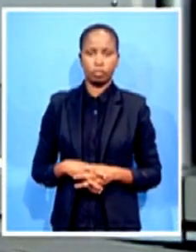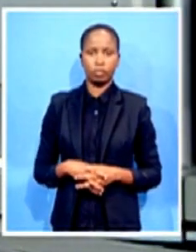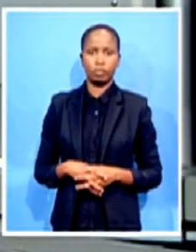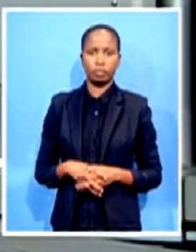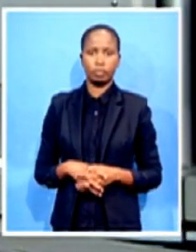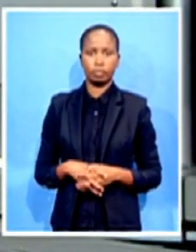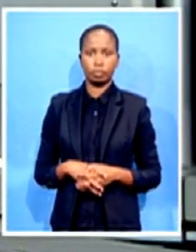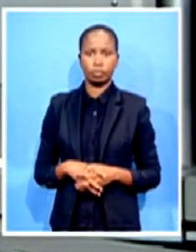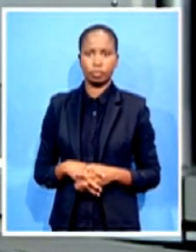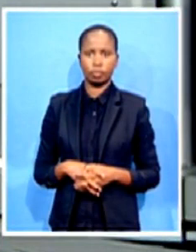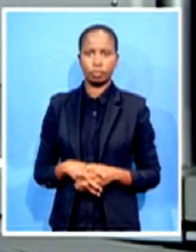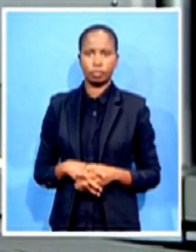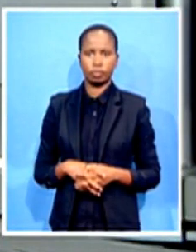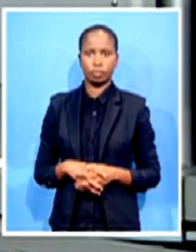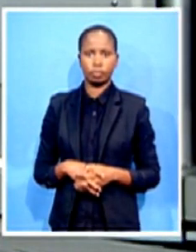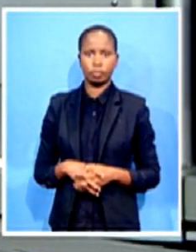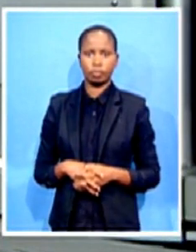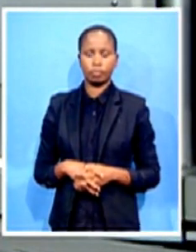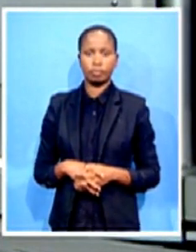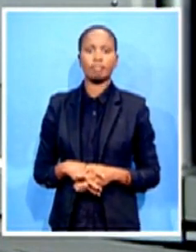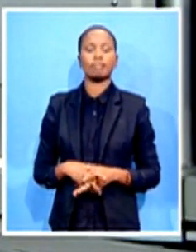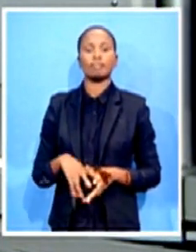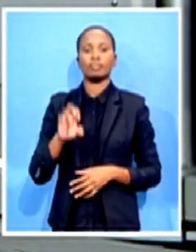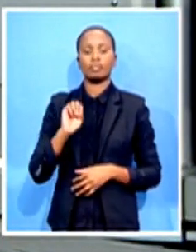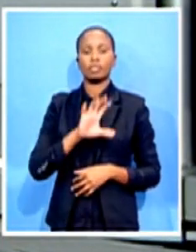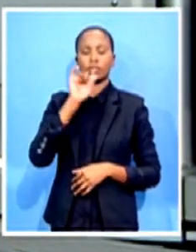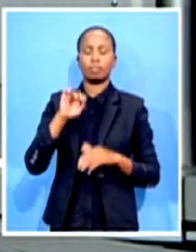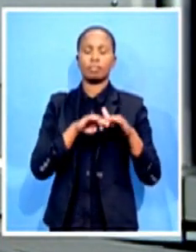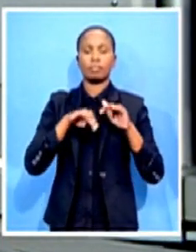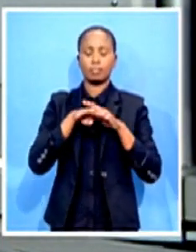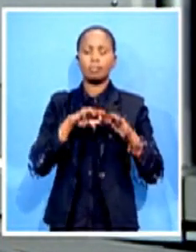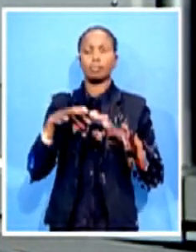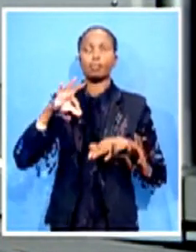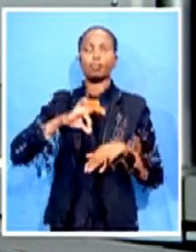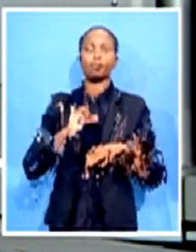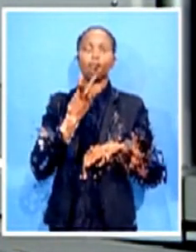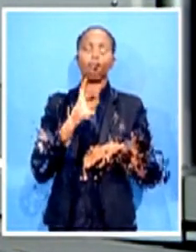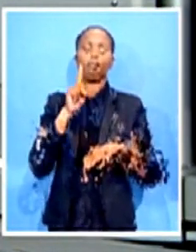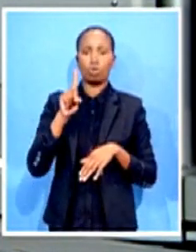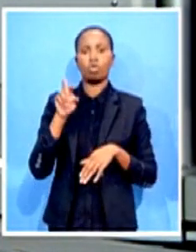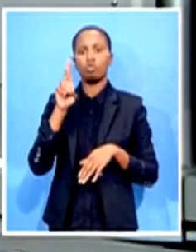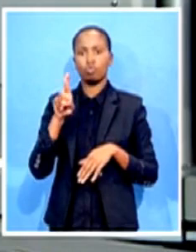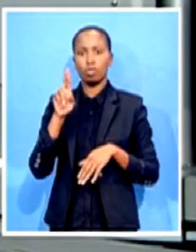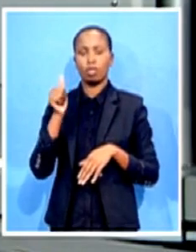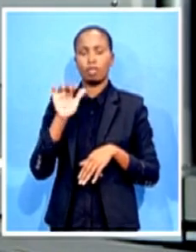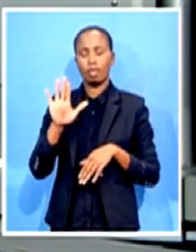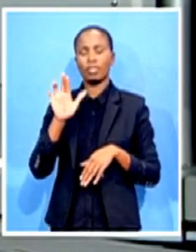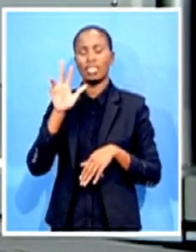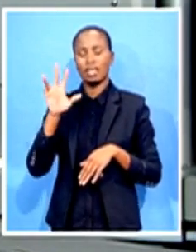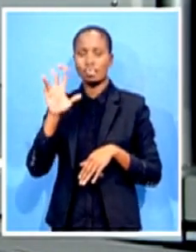South Africa's new minimum wage of 21.69 for each ordinary hour worked has come into effect. Some of